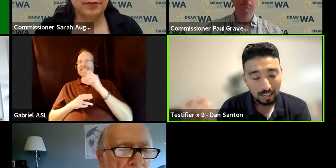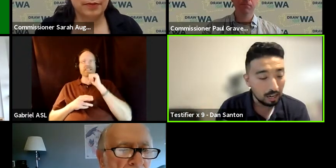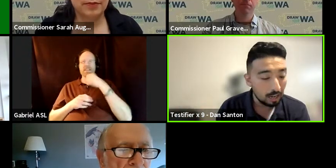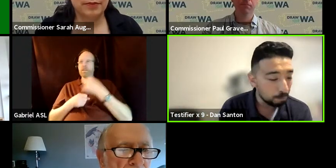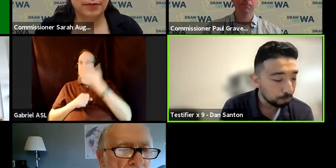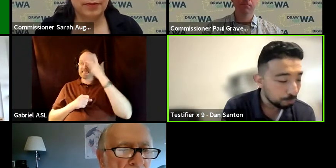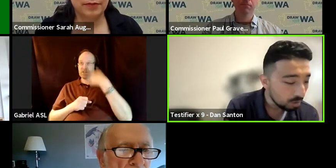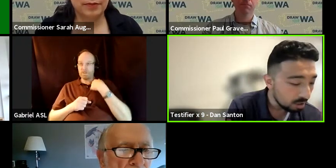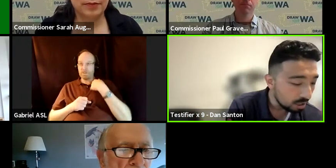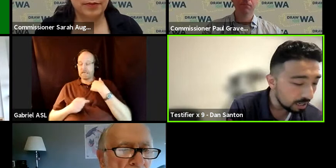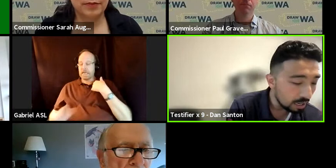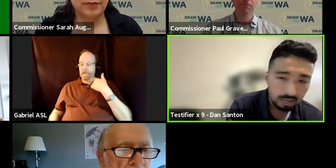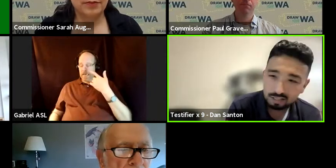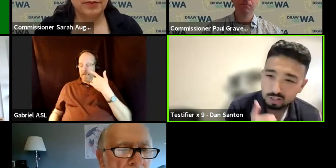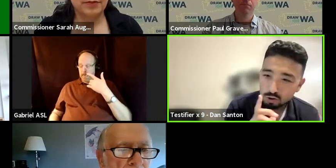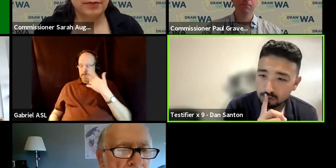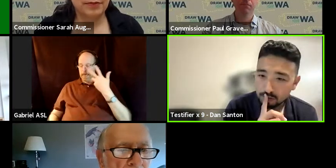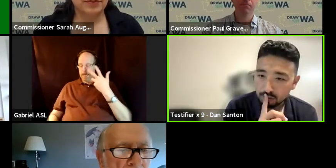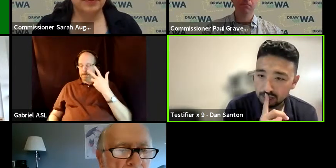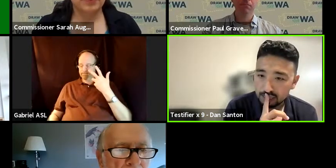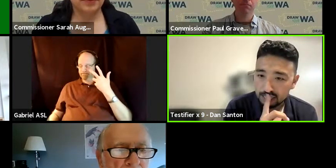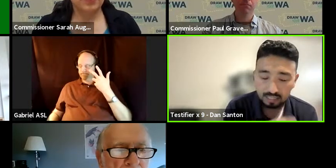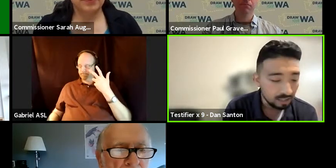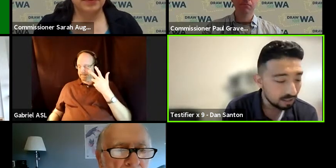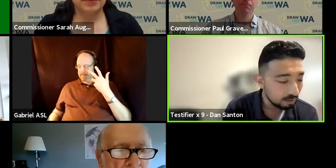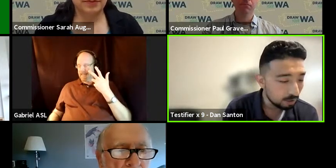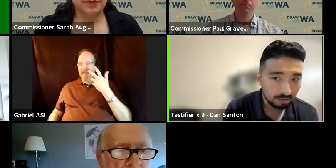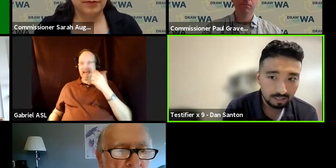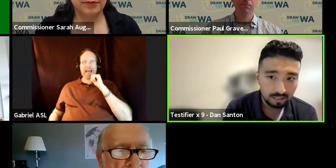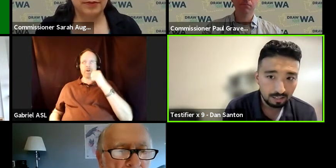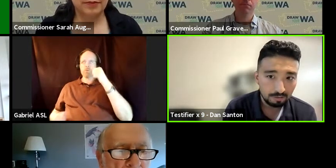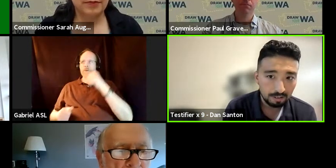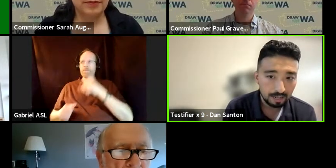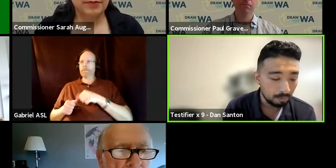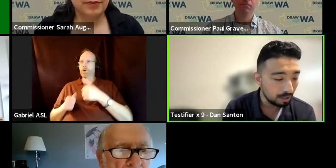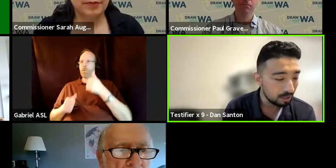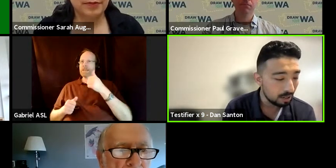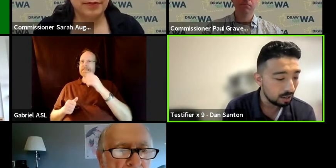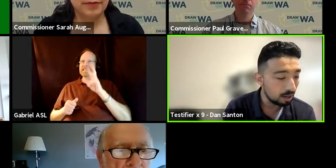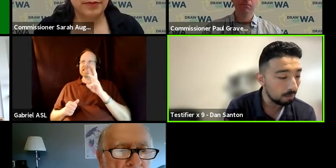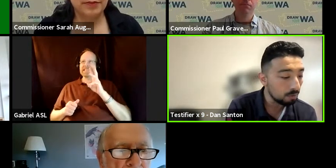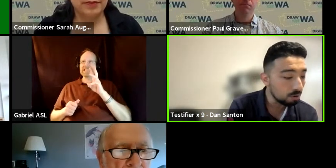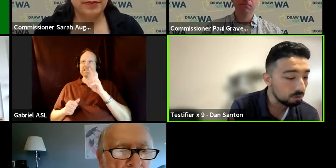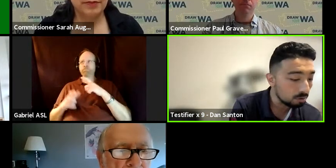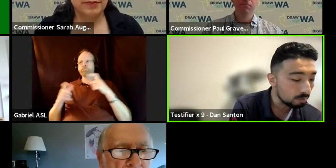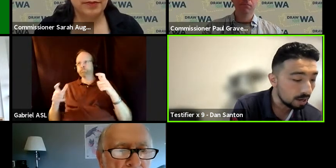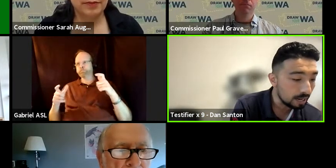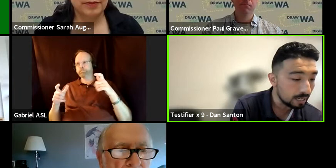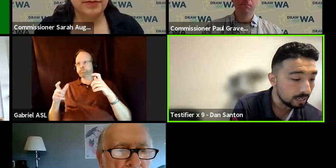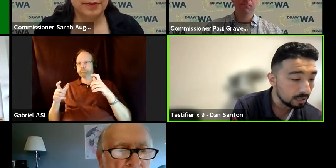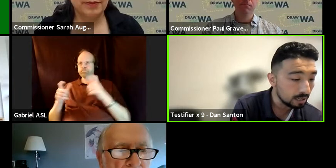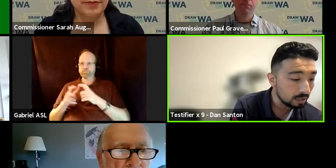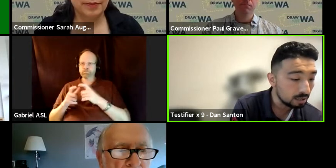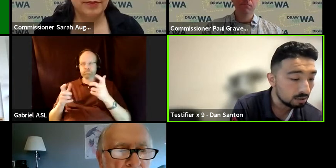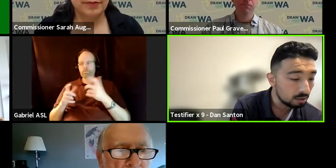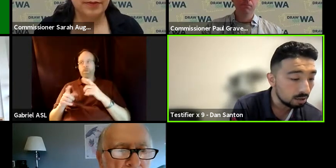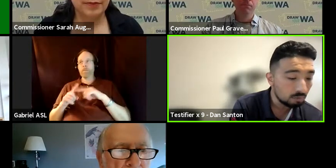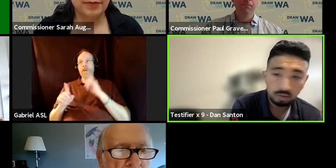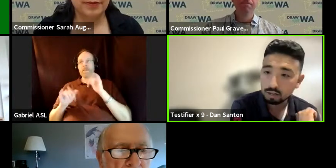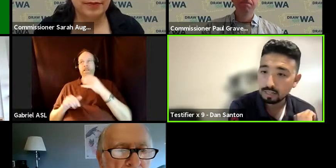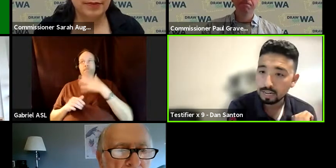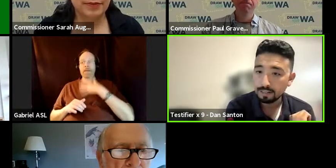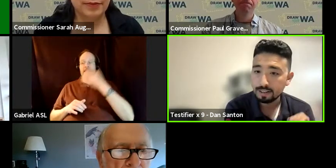me. I don't remember what 6 is, whether it's lean or fat, but those are my